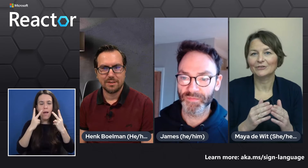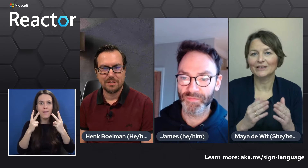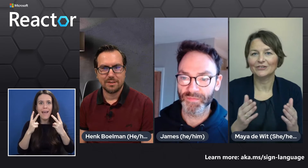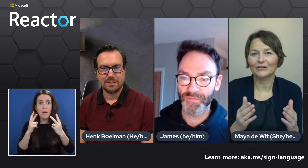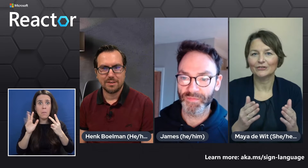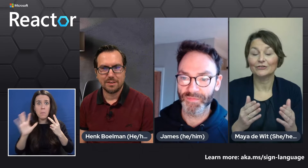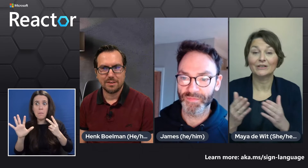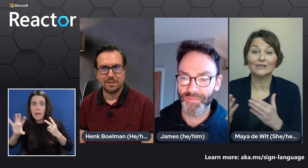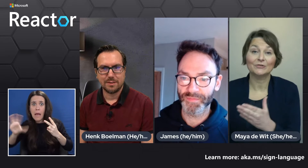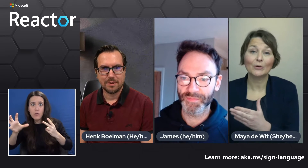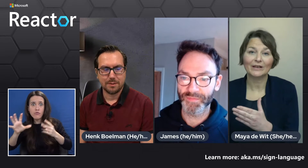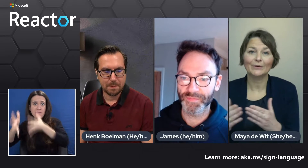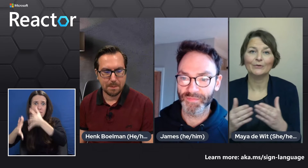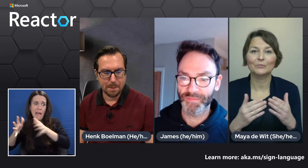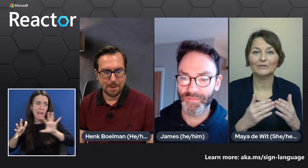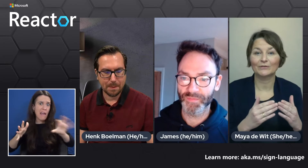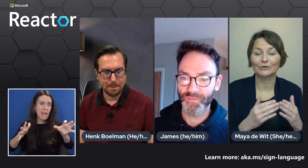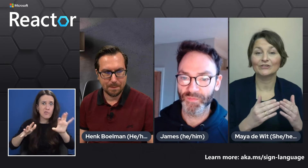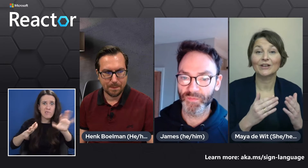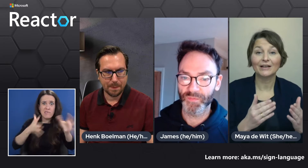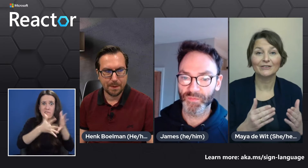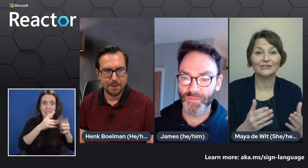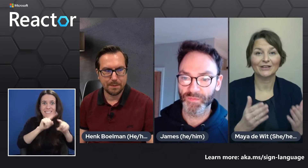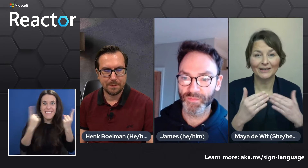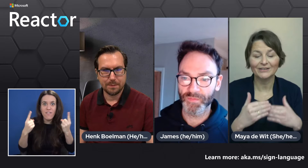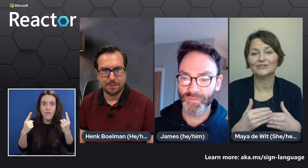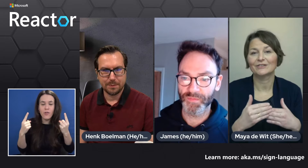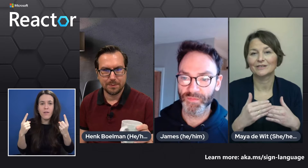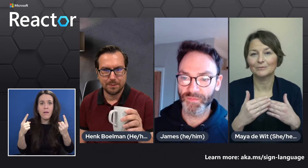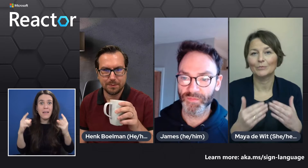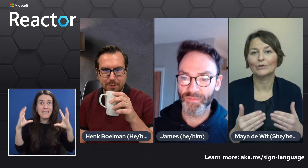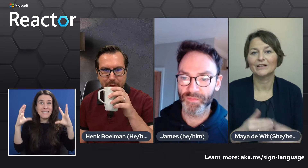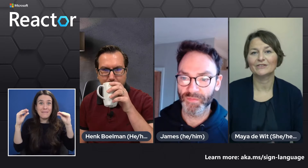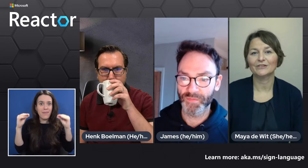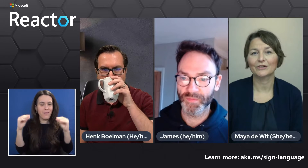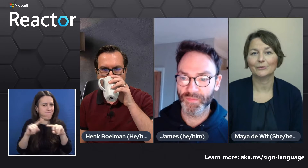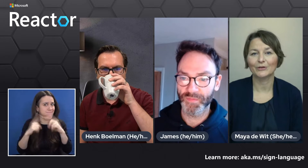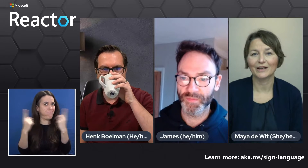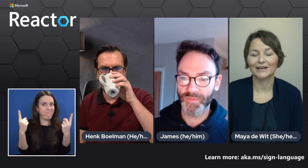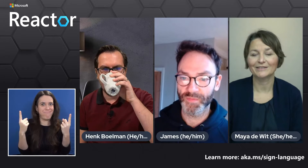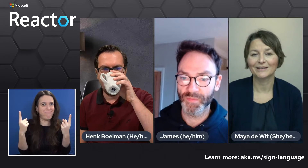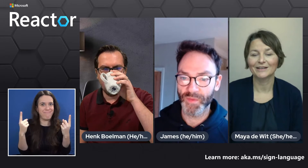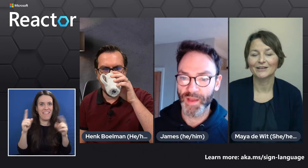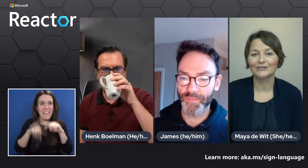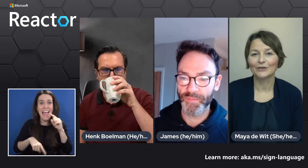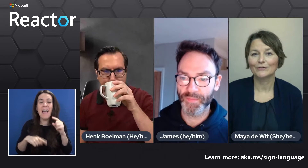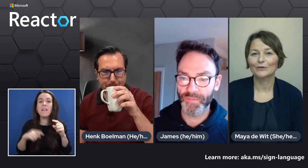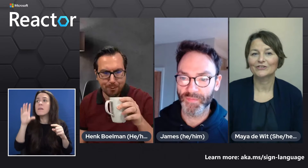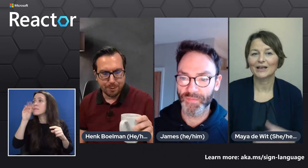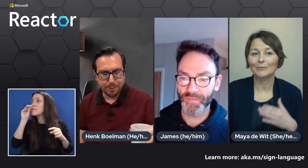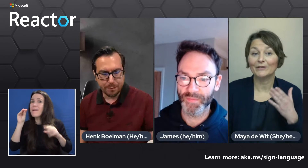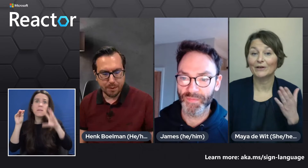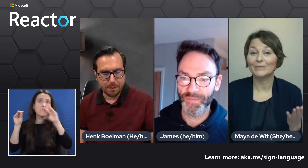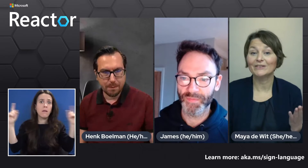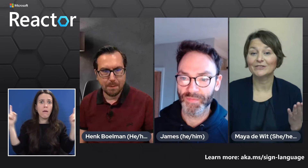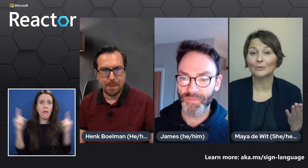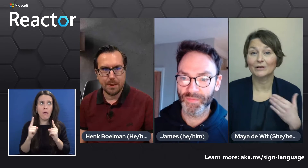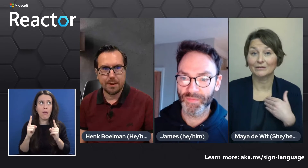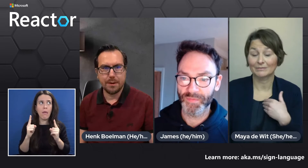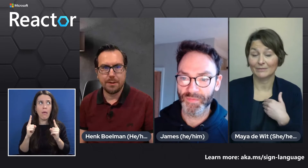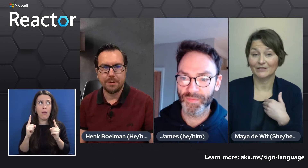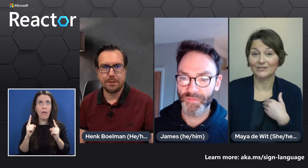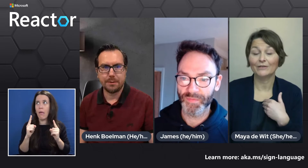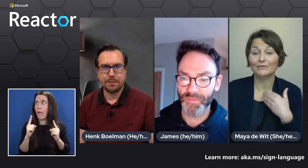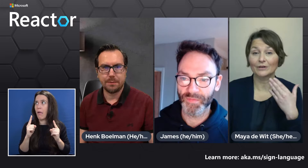not so easy understood in the spoken language, but for signers, it is more easy to communicate. So, for example, if I meet